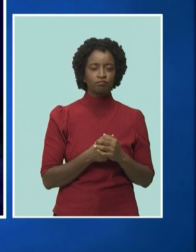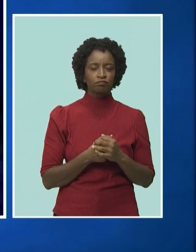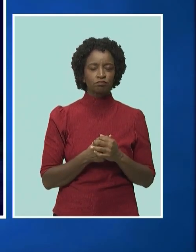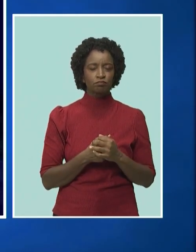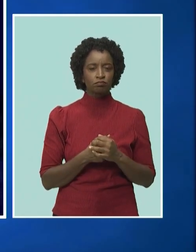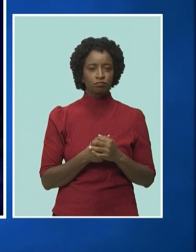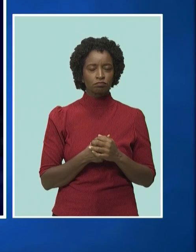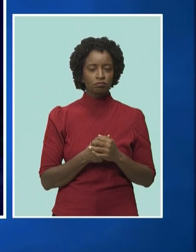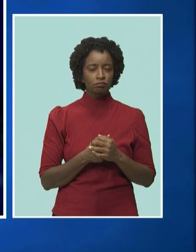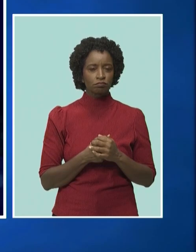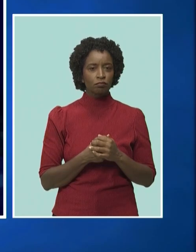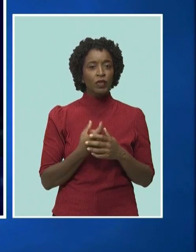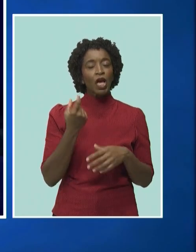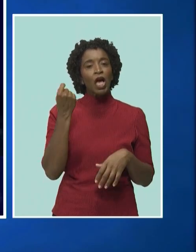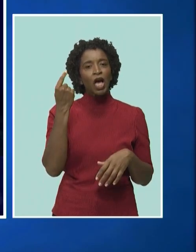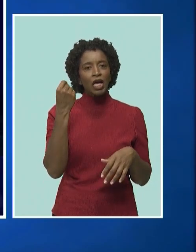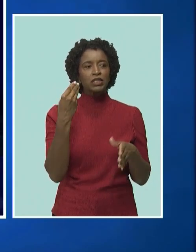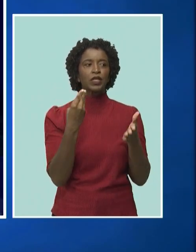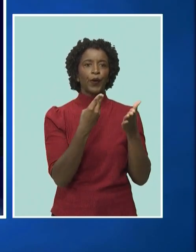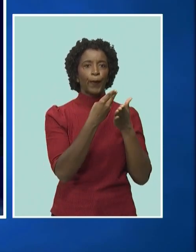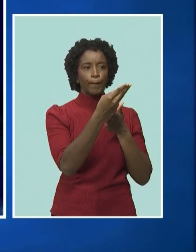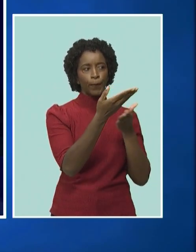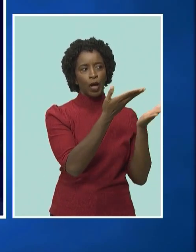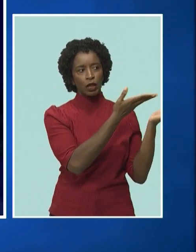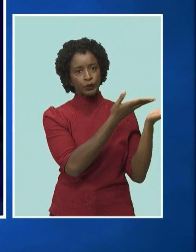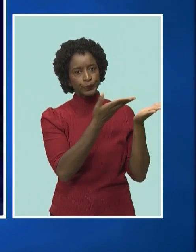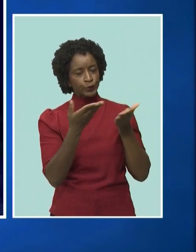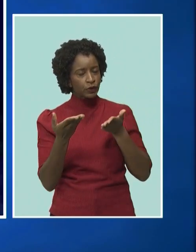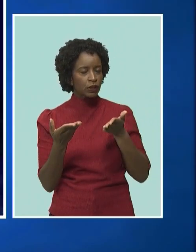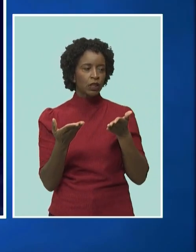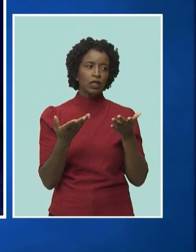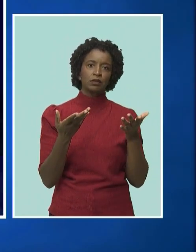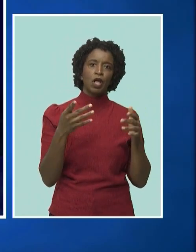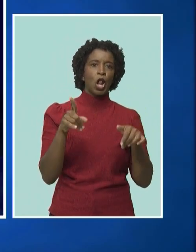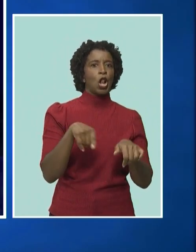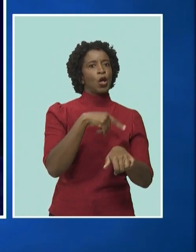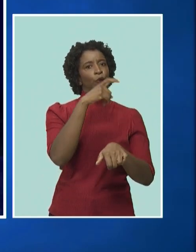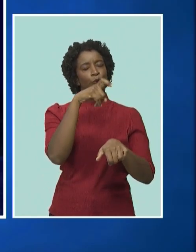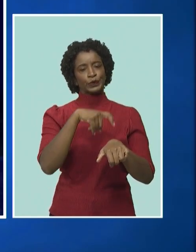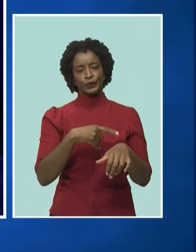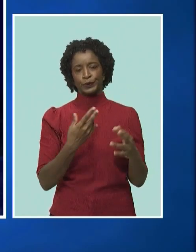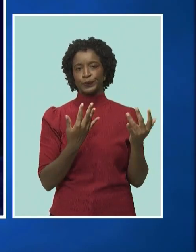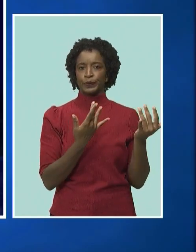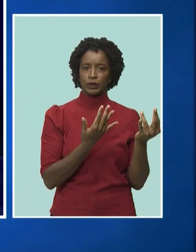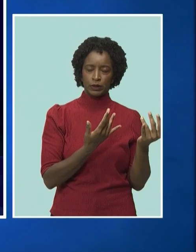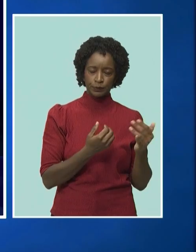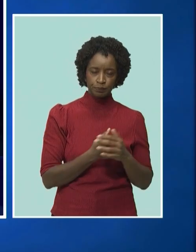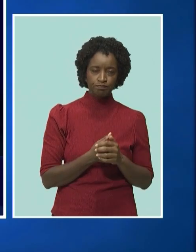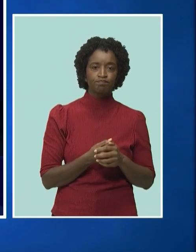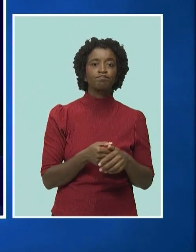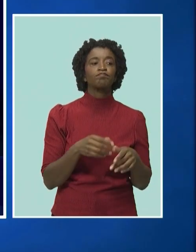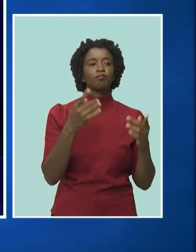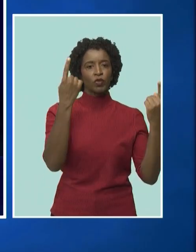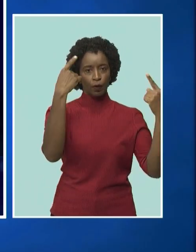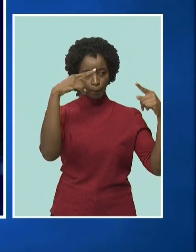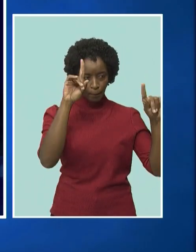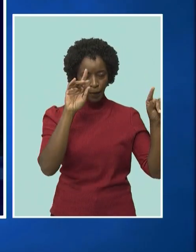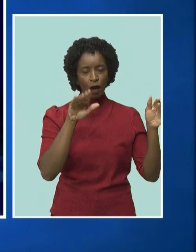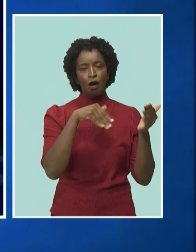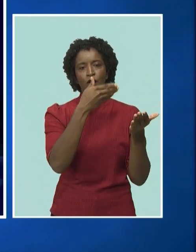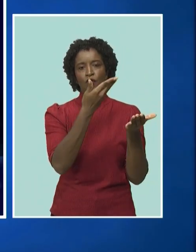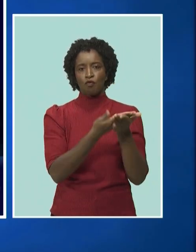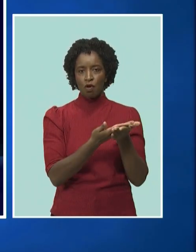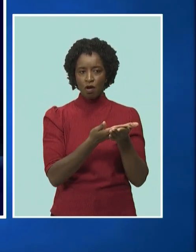with getting parts at this point in time, whether it's free to whatever it is, it would have affected them. They got that part was in